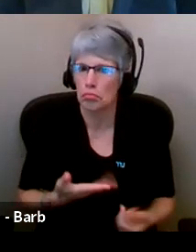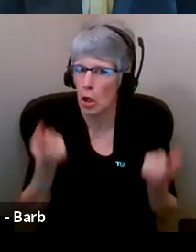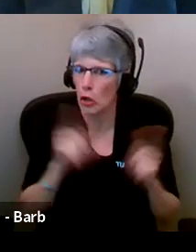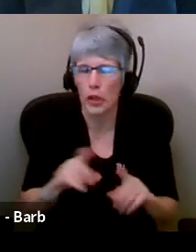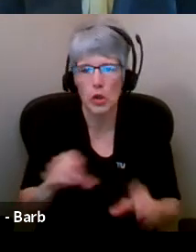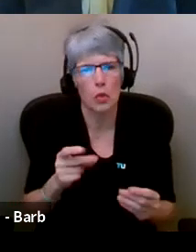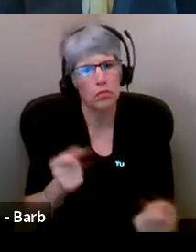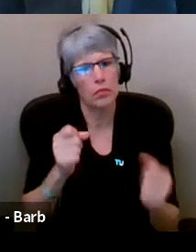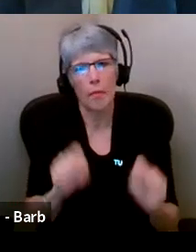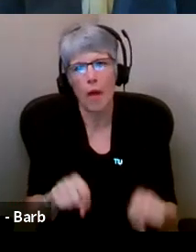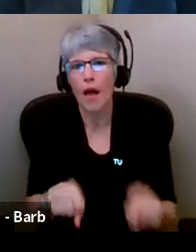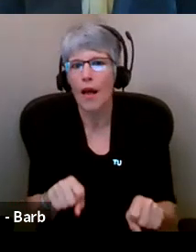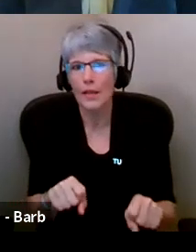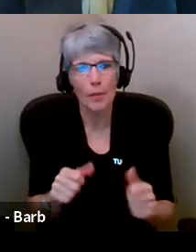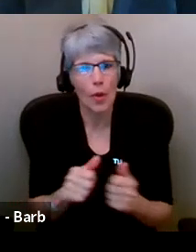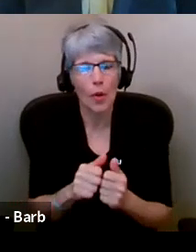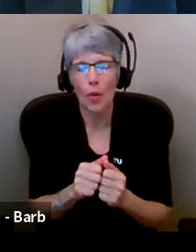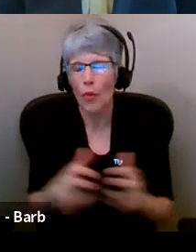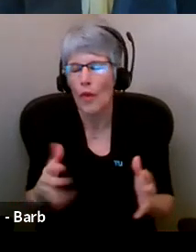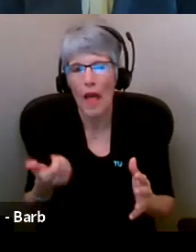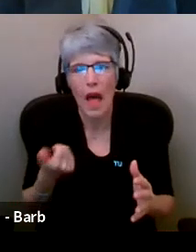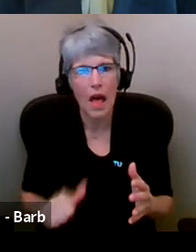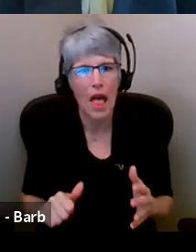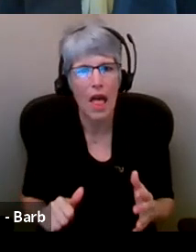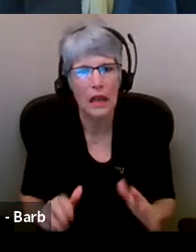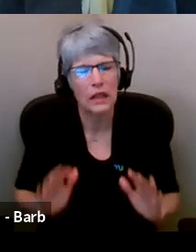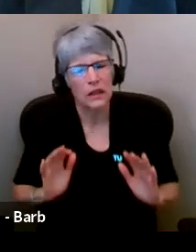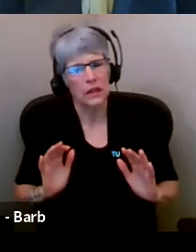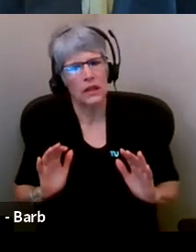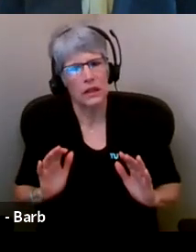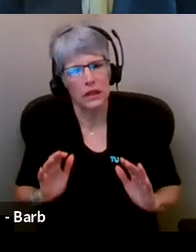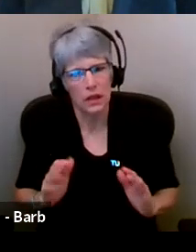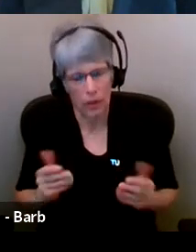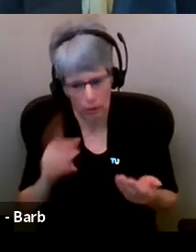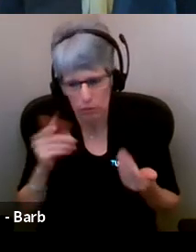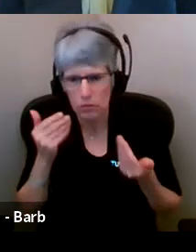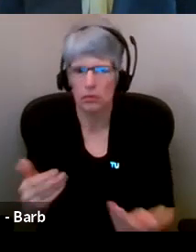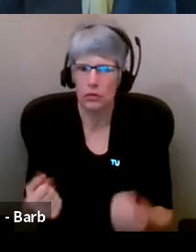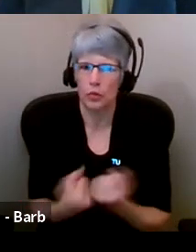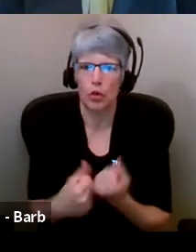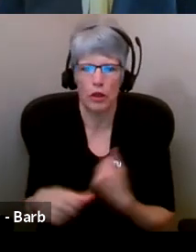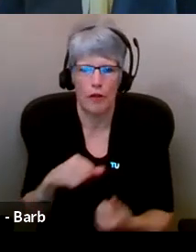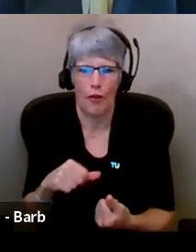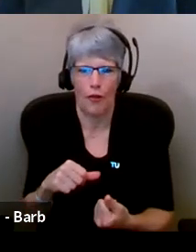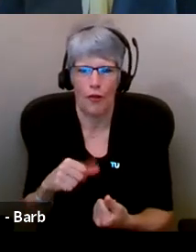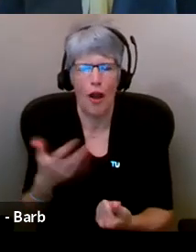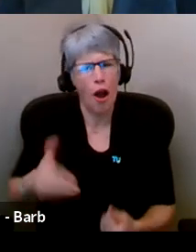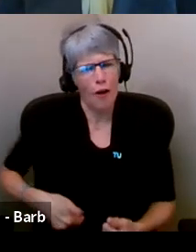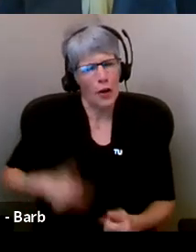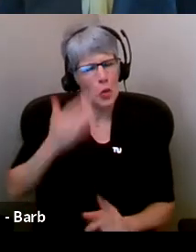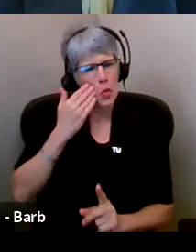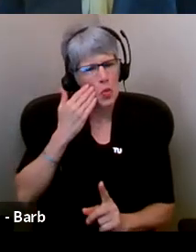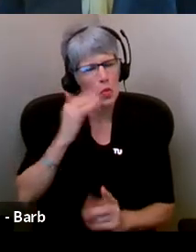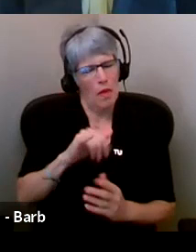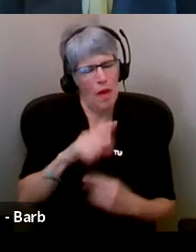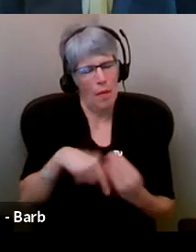with absolutely no hesitation in terms of being able to support each other. I knew that about this campus. I also